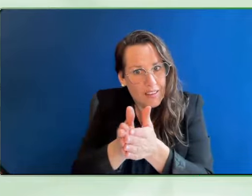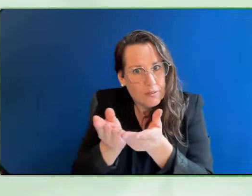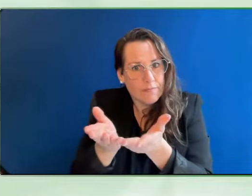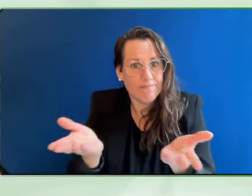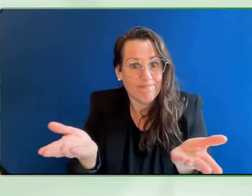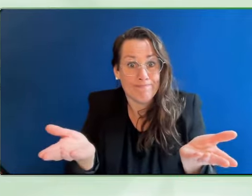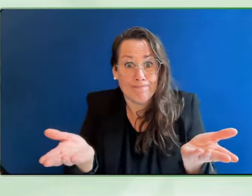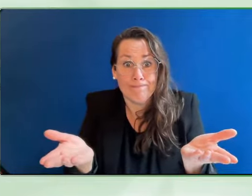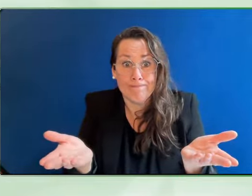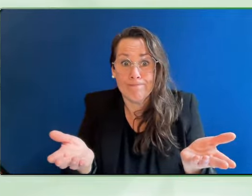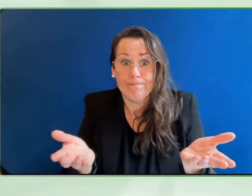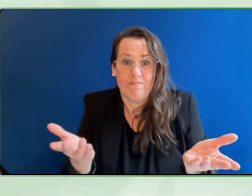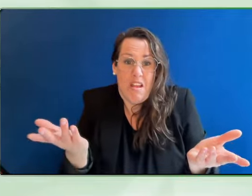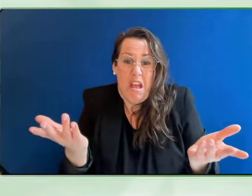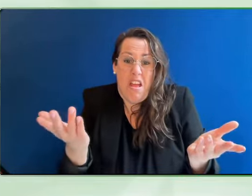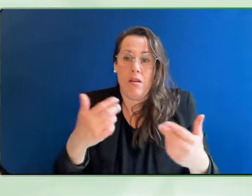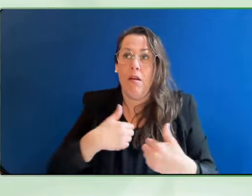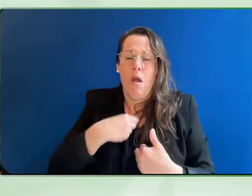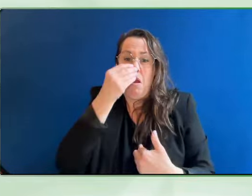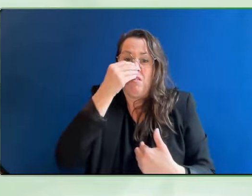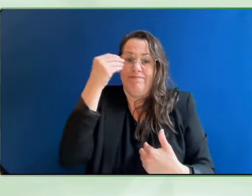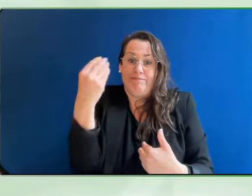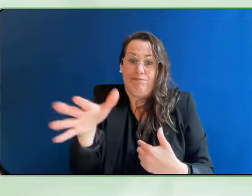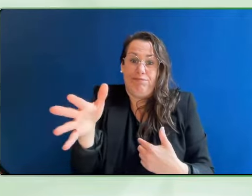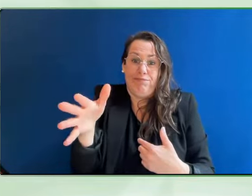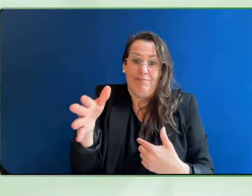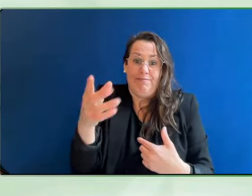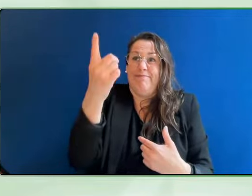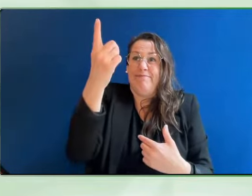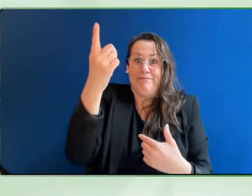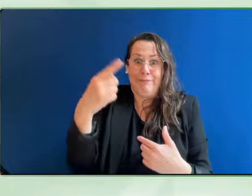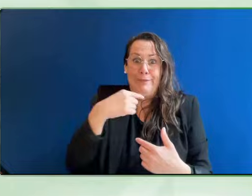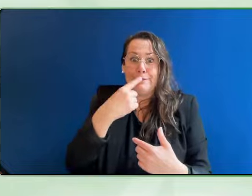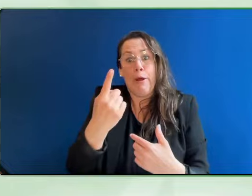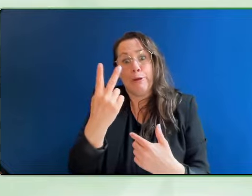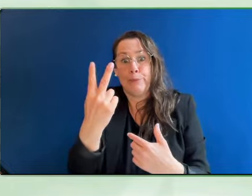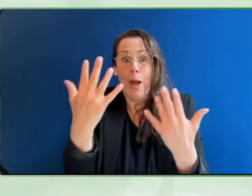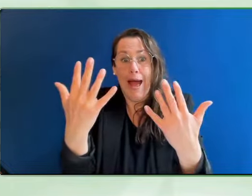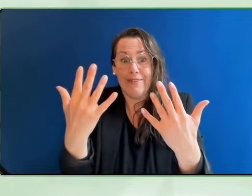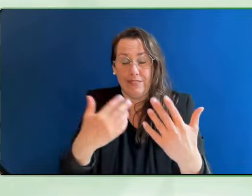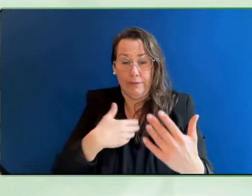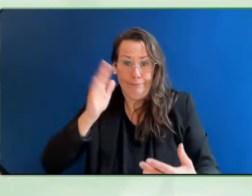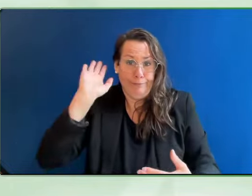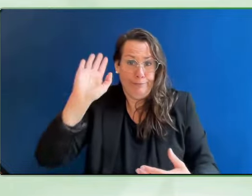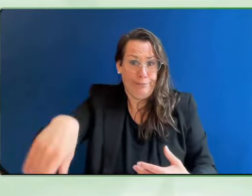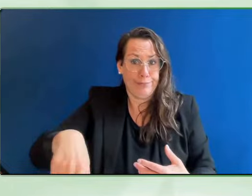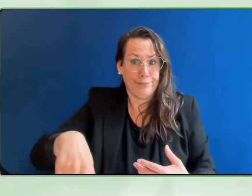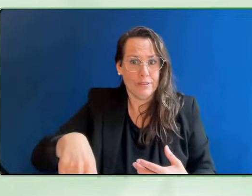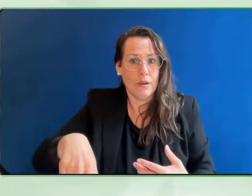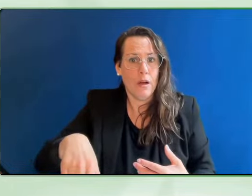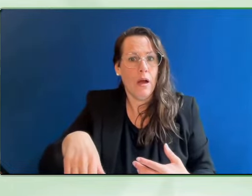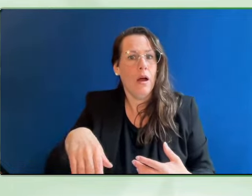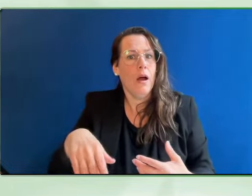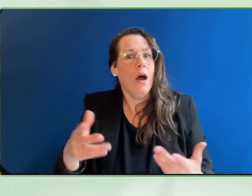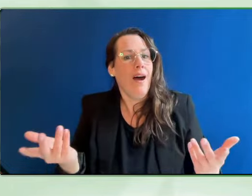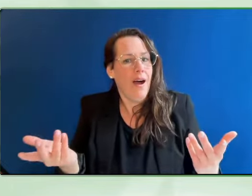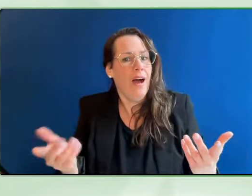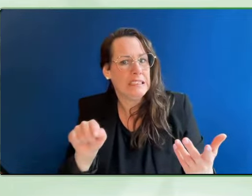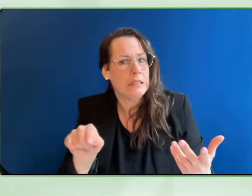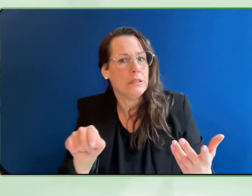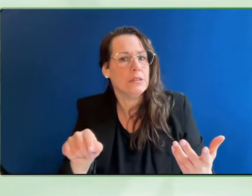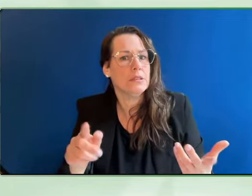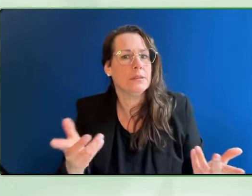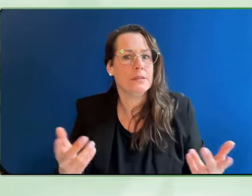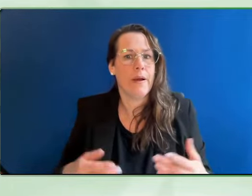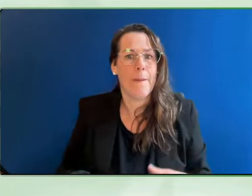when I studied, I finished as a trumpet player. I have a small hand holder for my trumpet, and recently, in the last couple